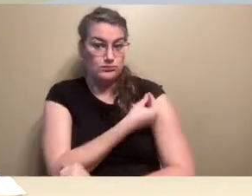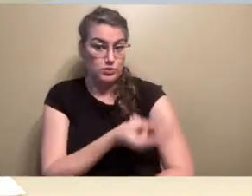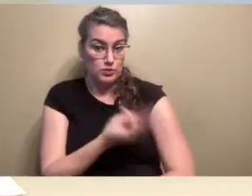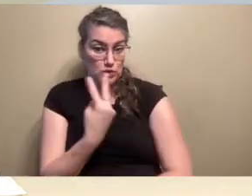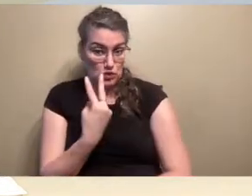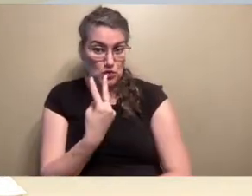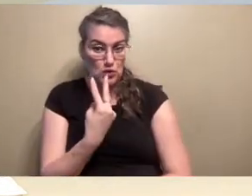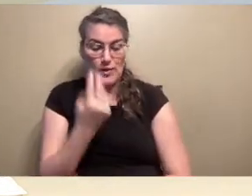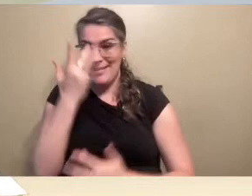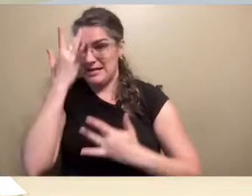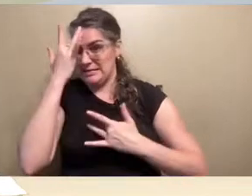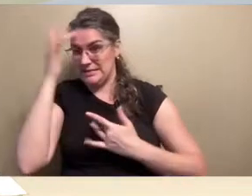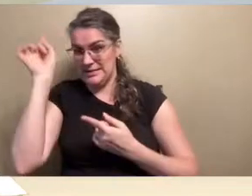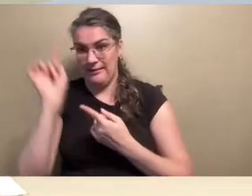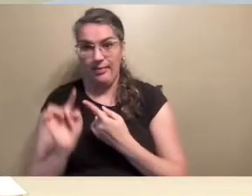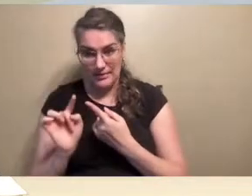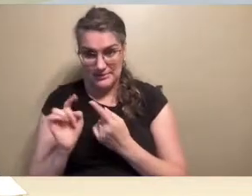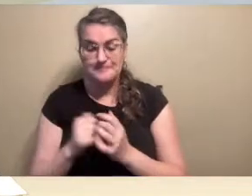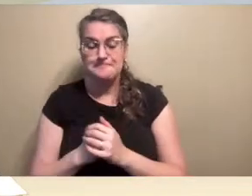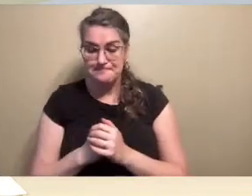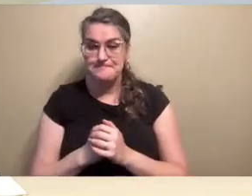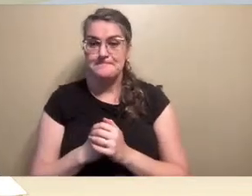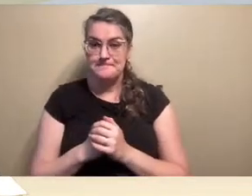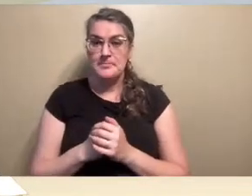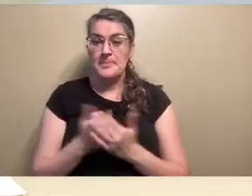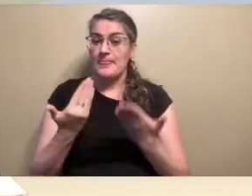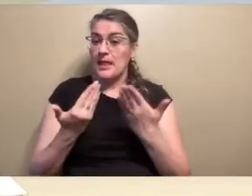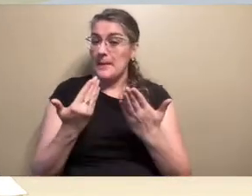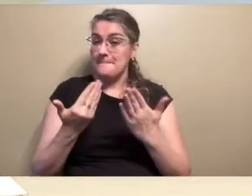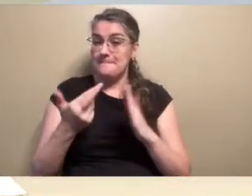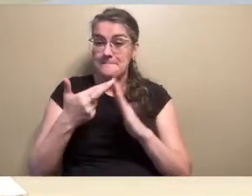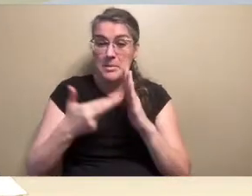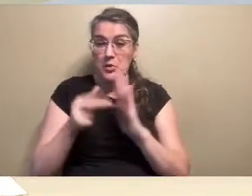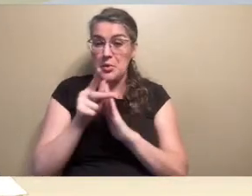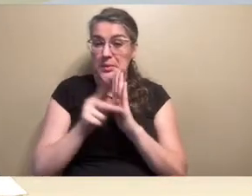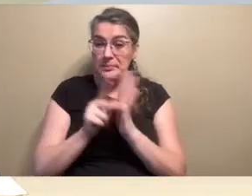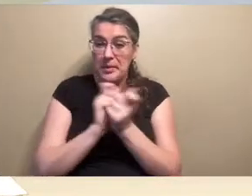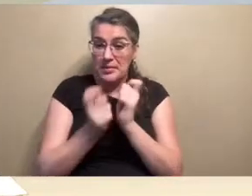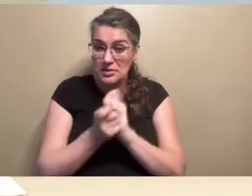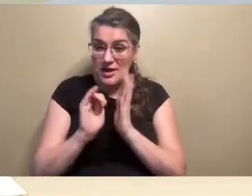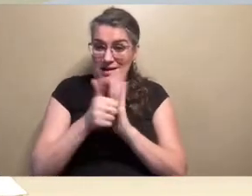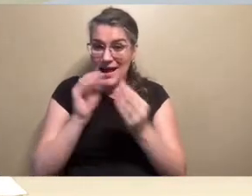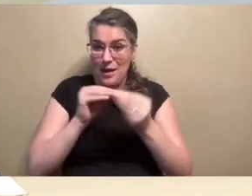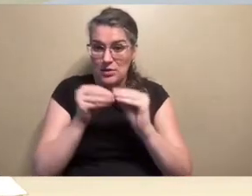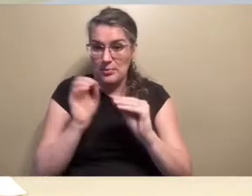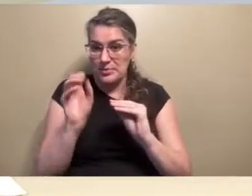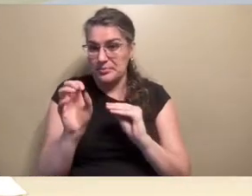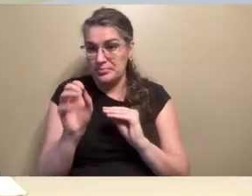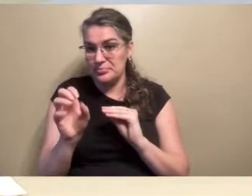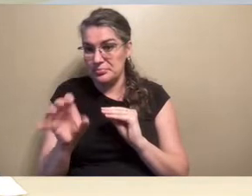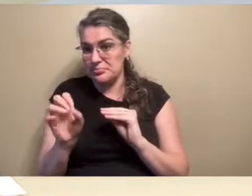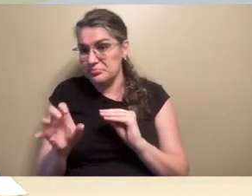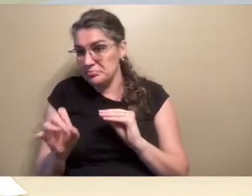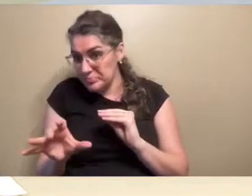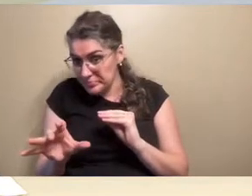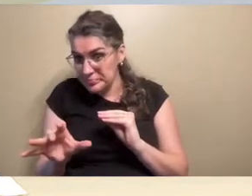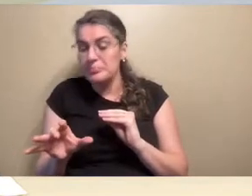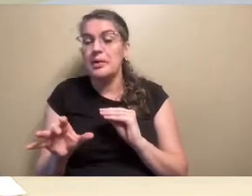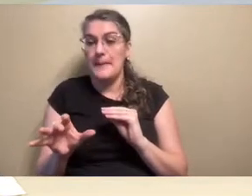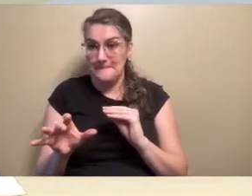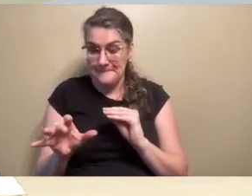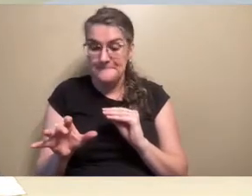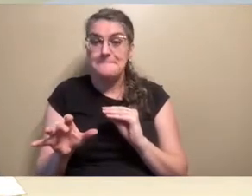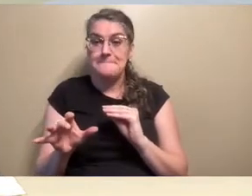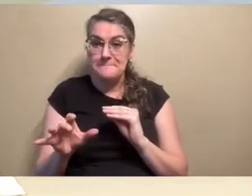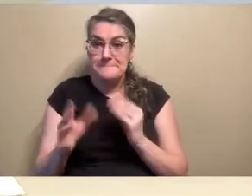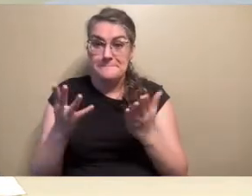we'll continue to keep people updated in terms of the percentage or the number of cases that are fully